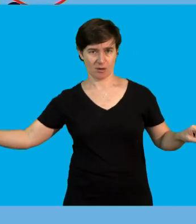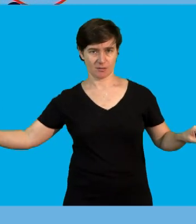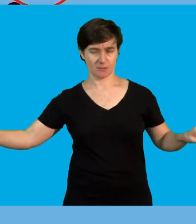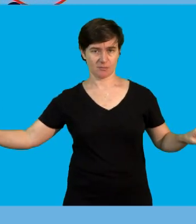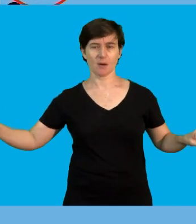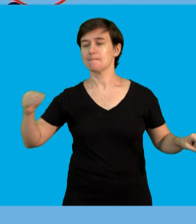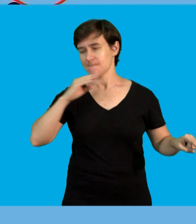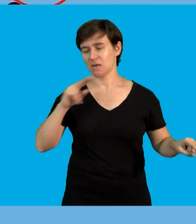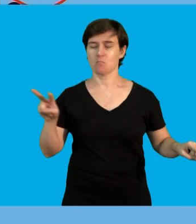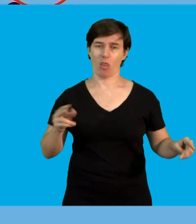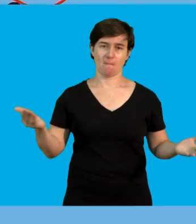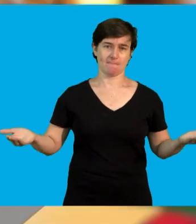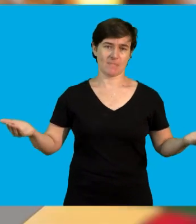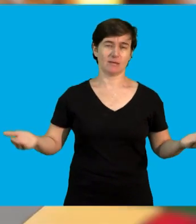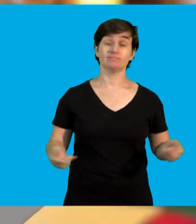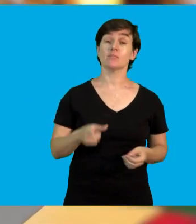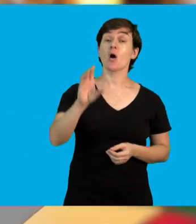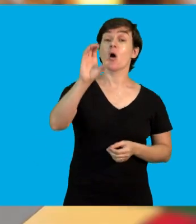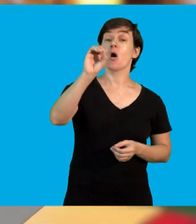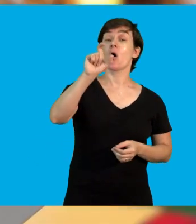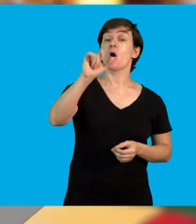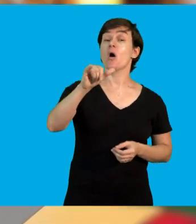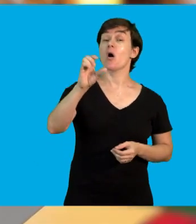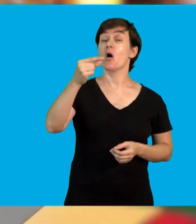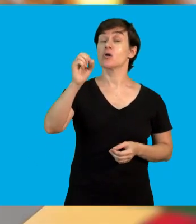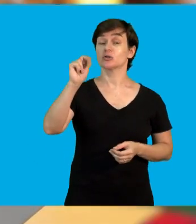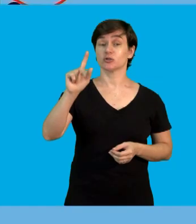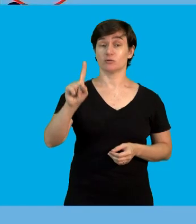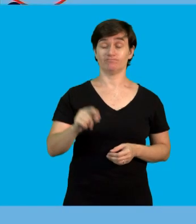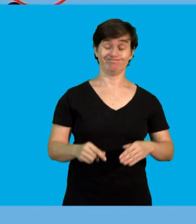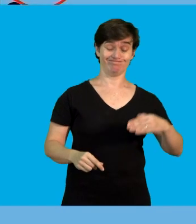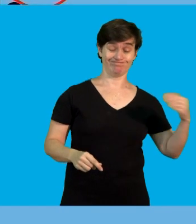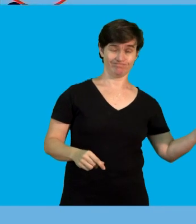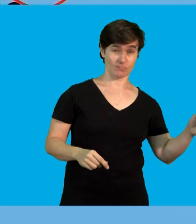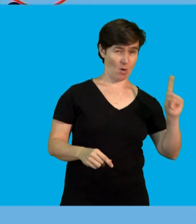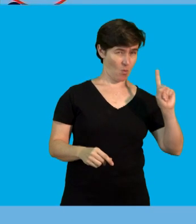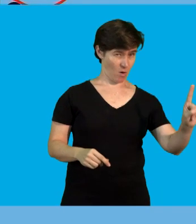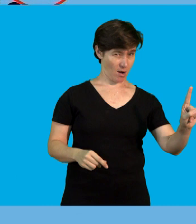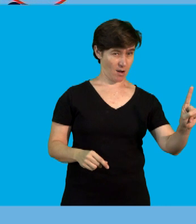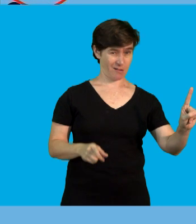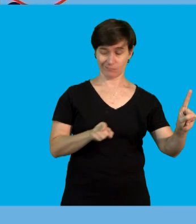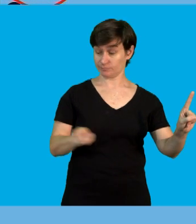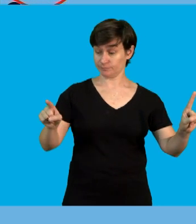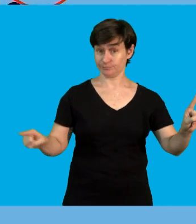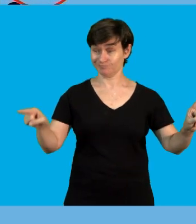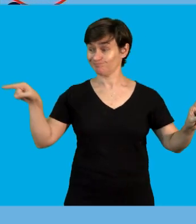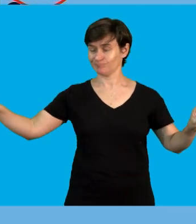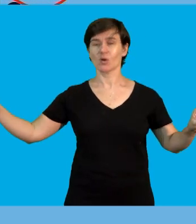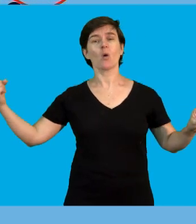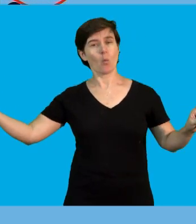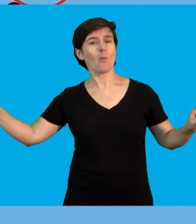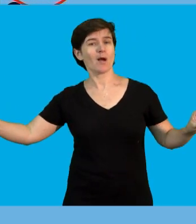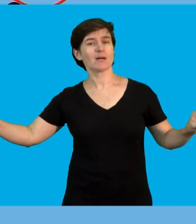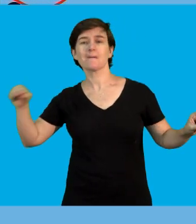lithium atom on the right-hand side. Lithium is balanced. Oxygen, 1 oxygen atom on the left-hand side and